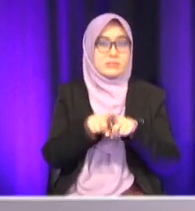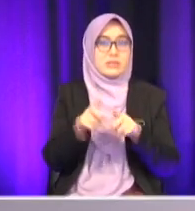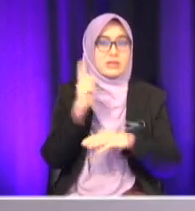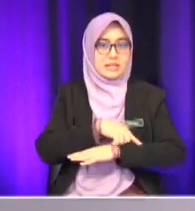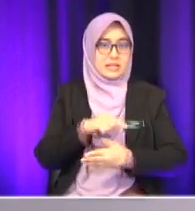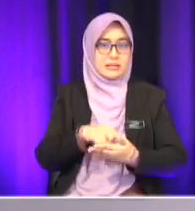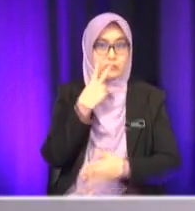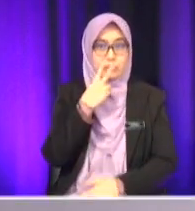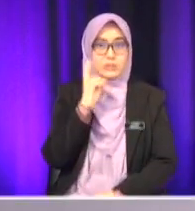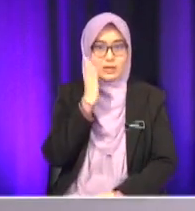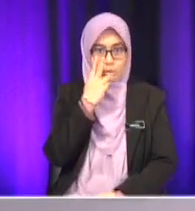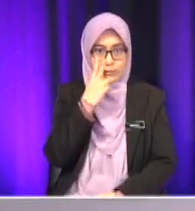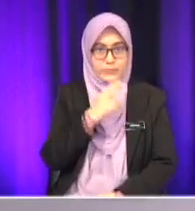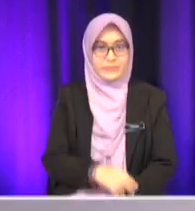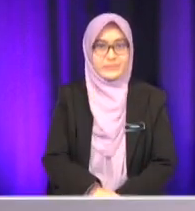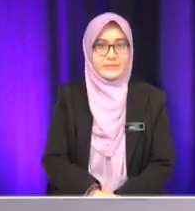profile.